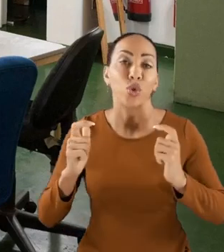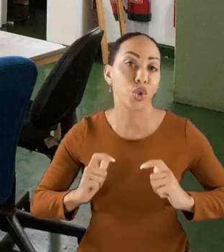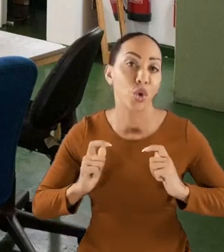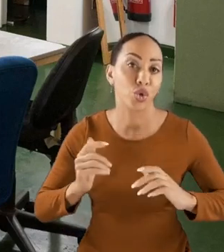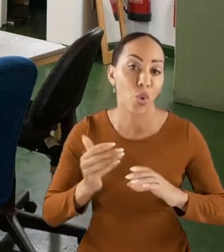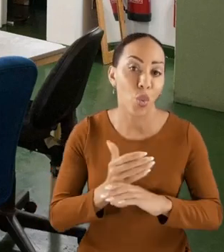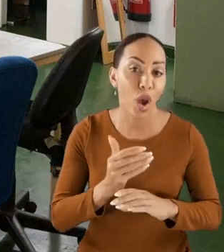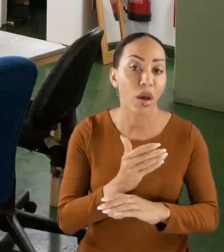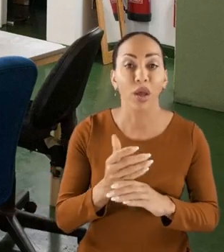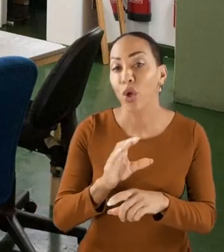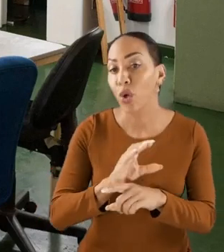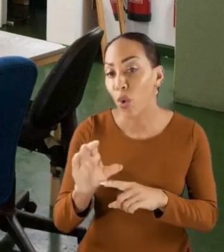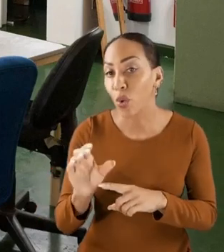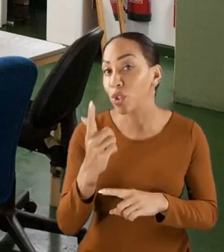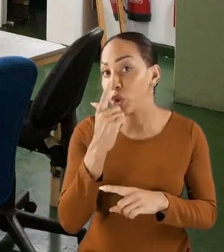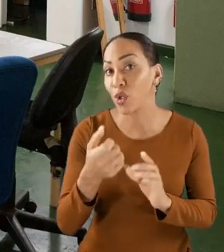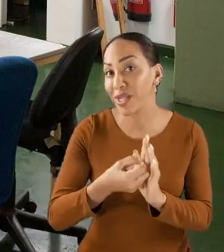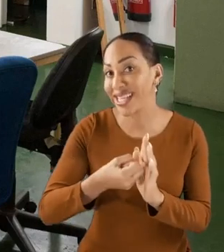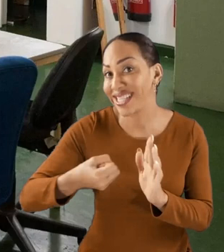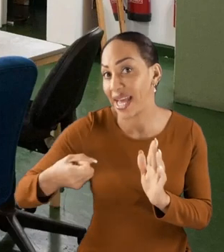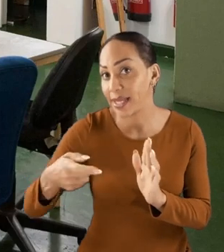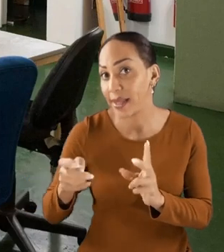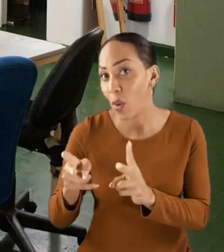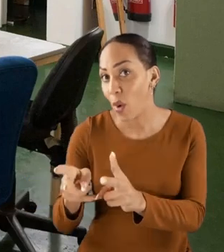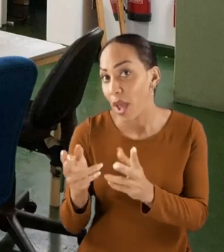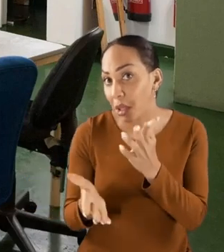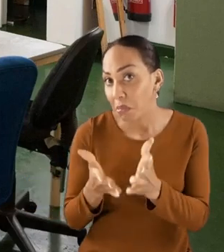might be, you know, there might be an extension there.